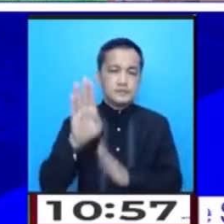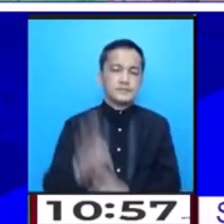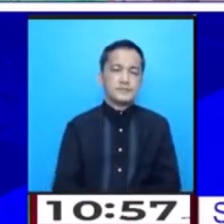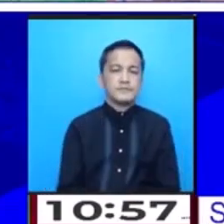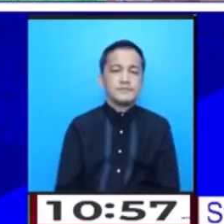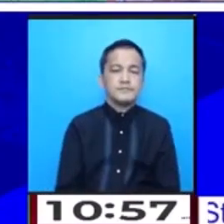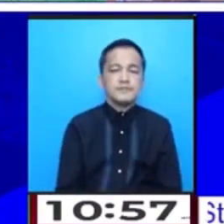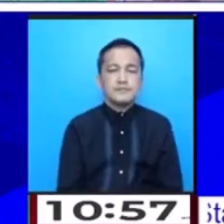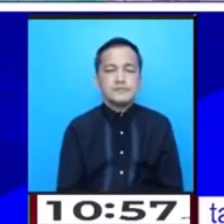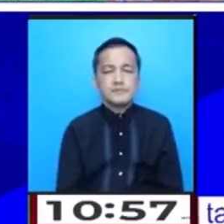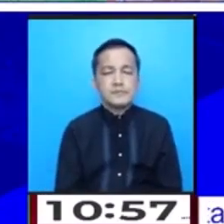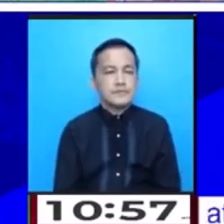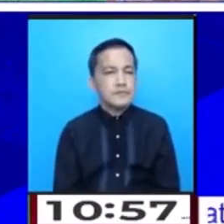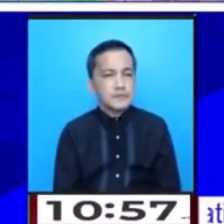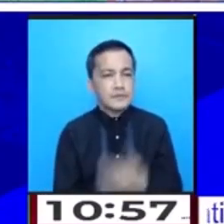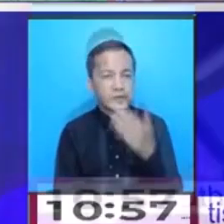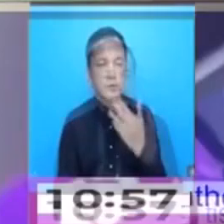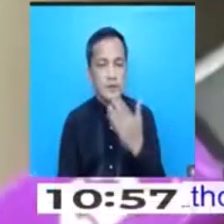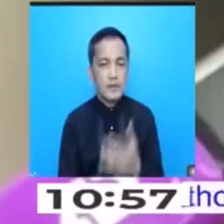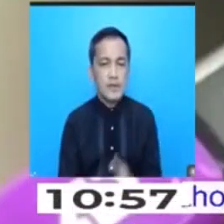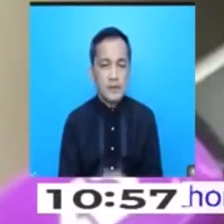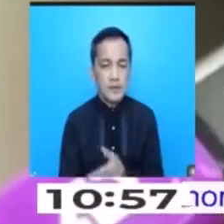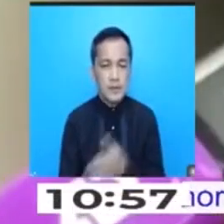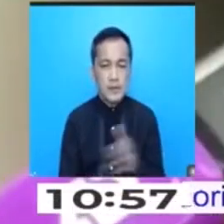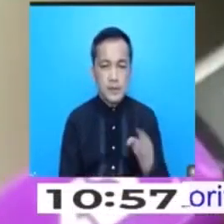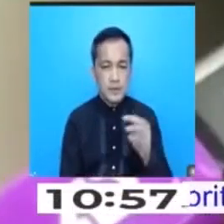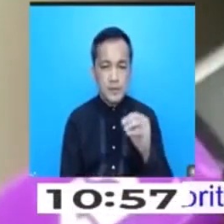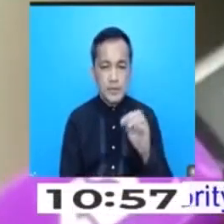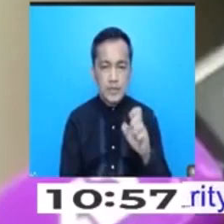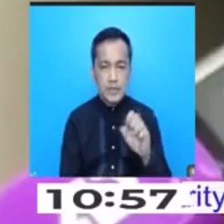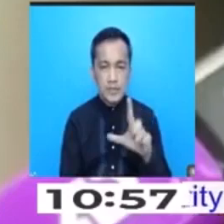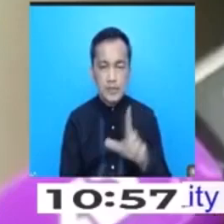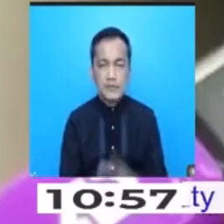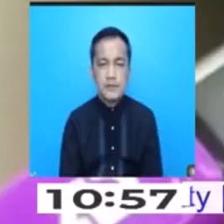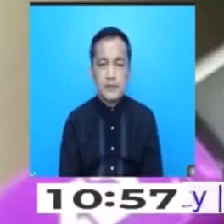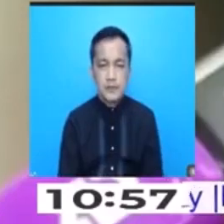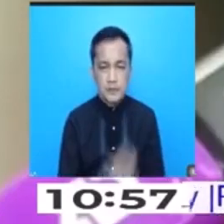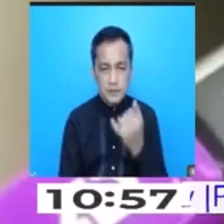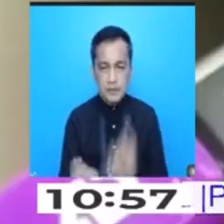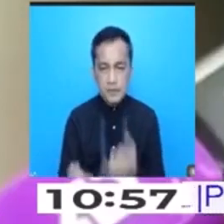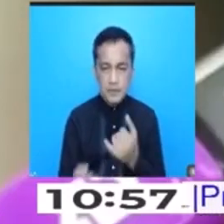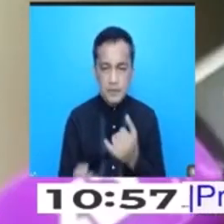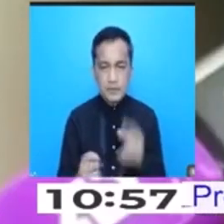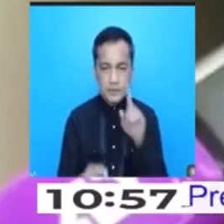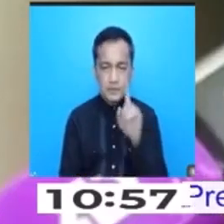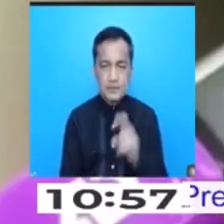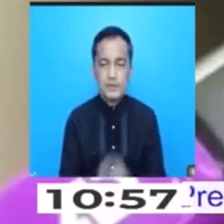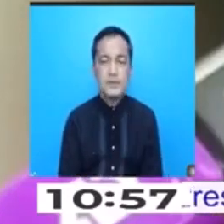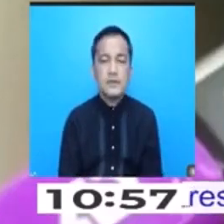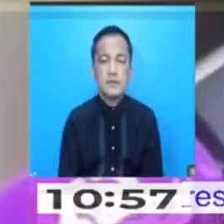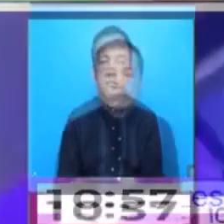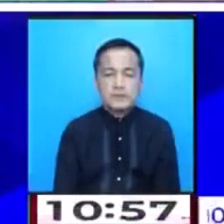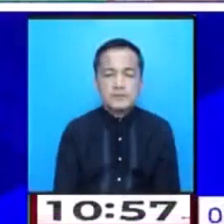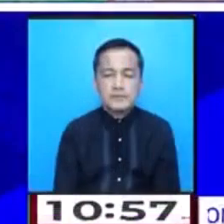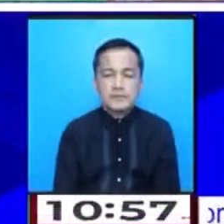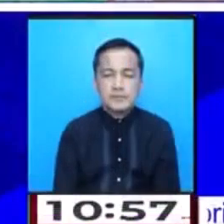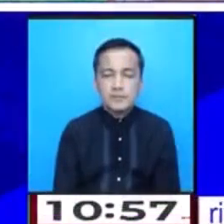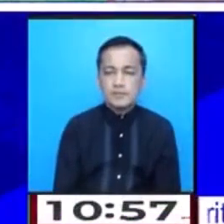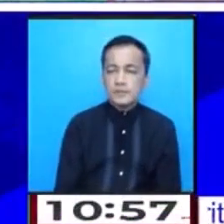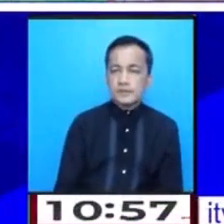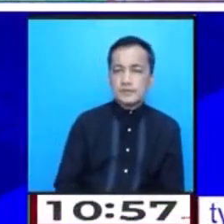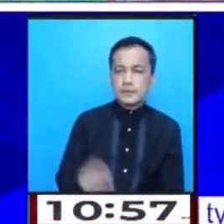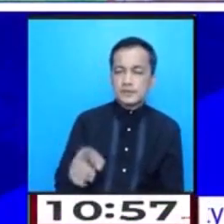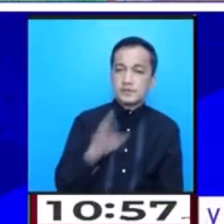Thank you. Okay, Mr. Mikael, for the last question. Sec RC, in your opening statement earlier,